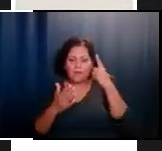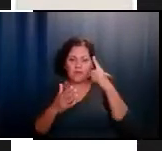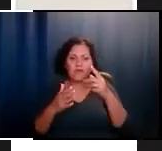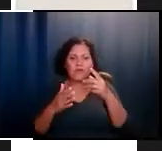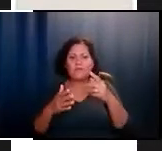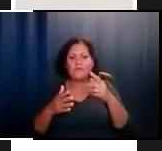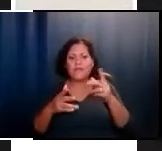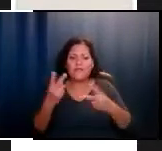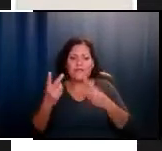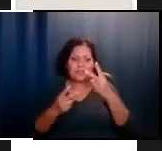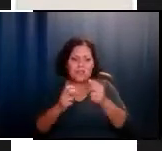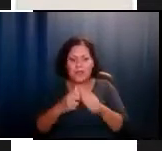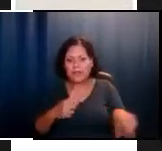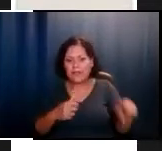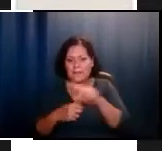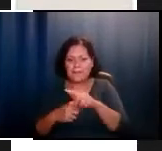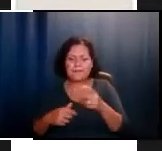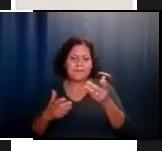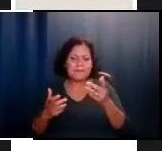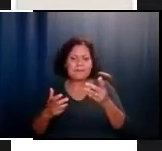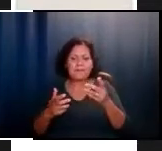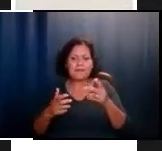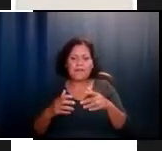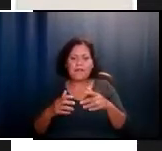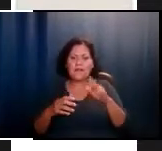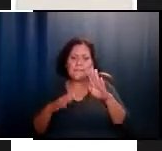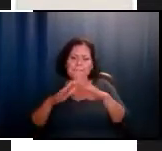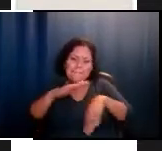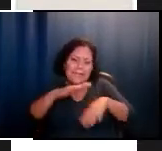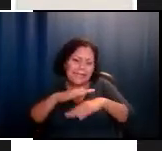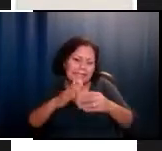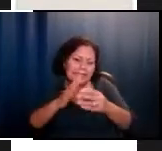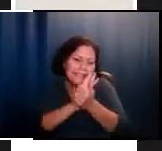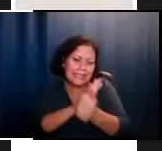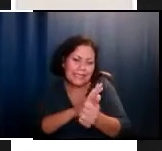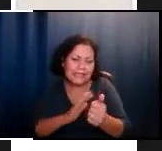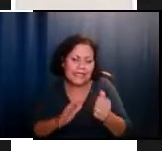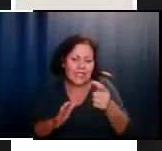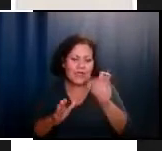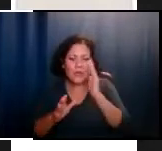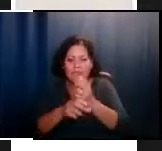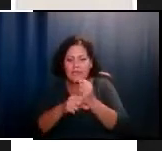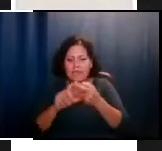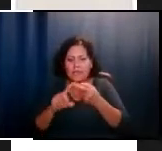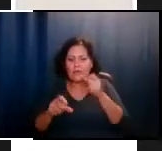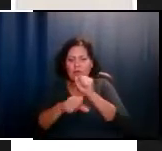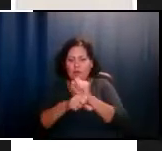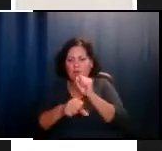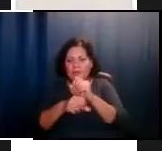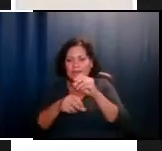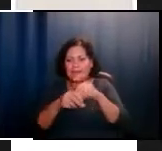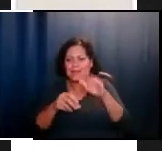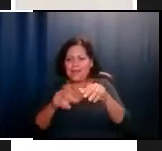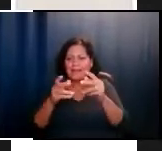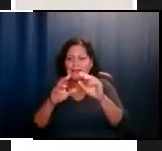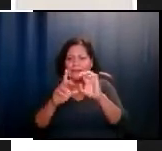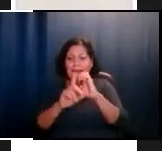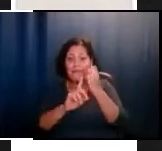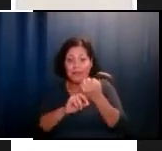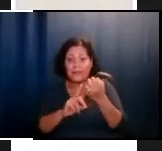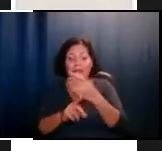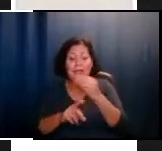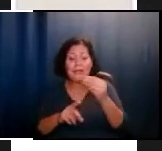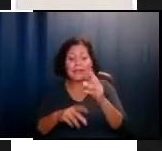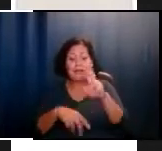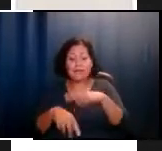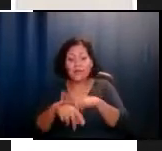with them. Just basic skills that you're going to get from working in that environment. And of course, you see here